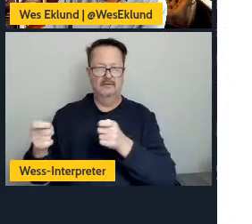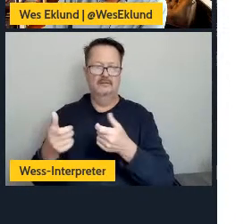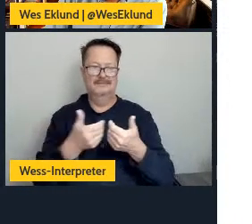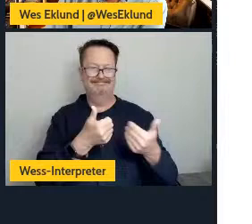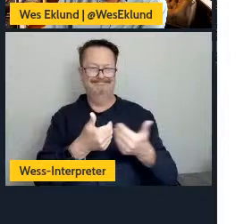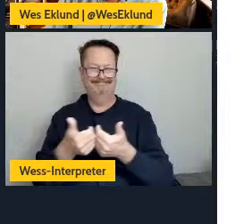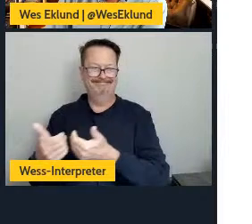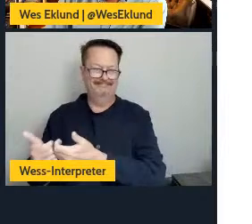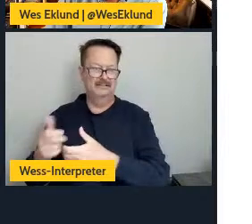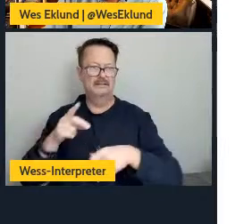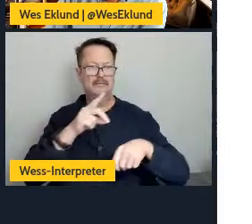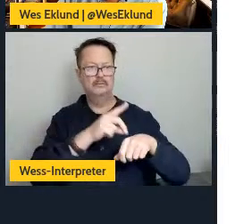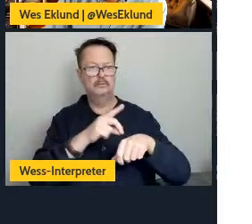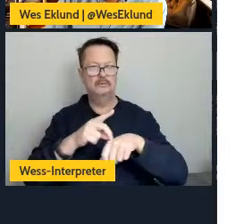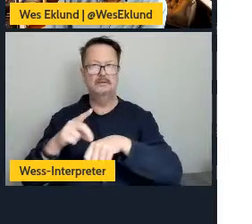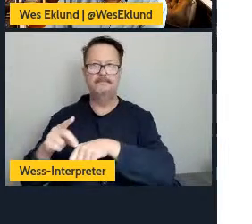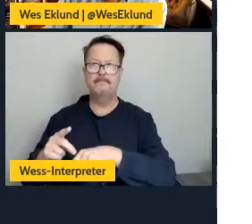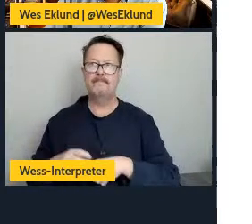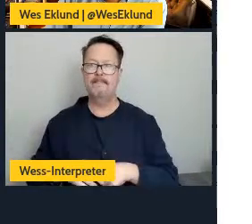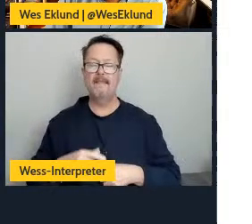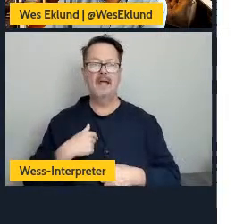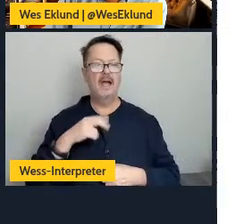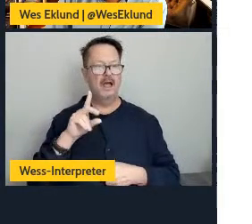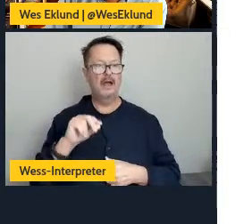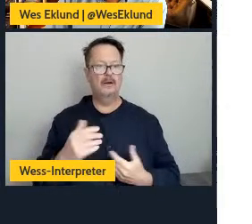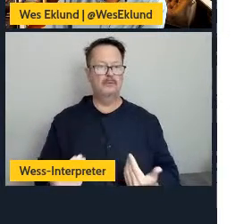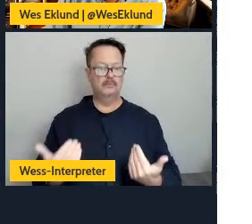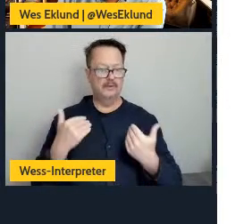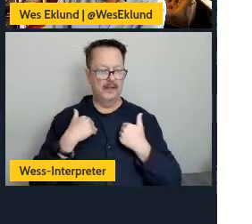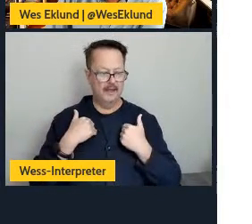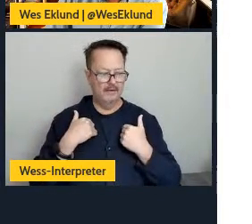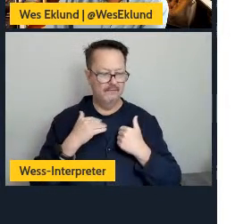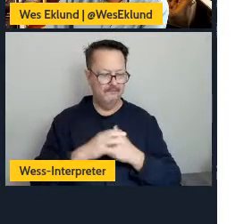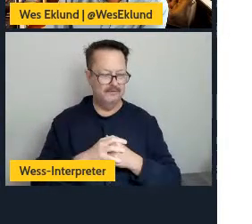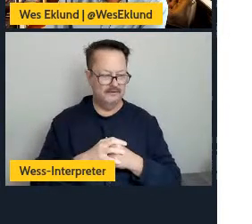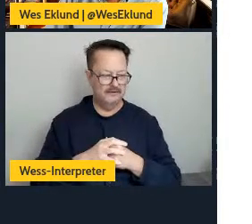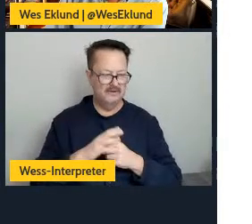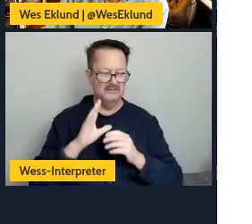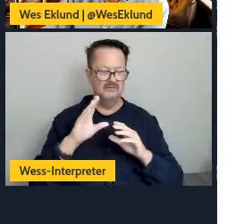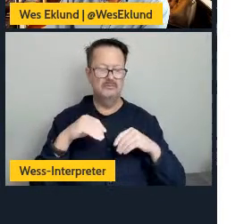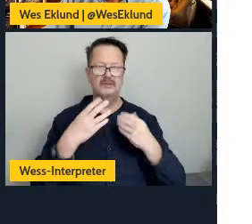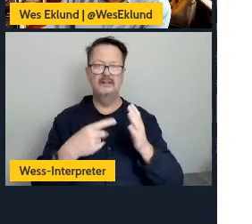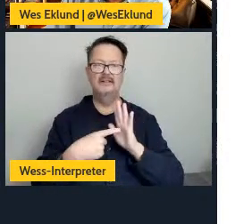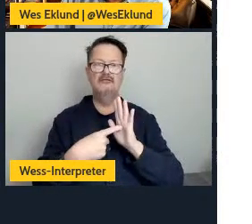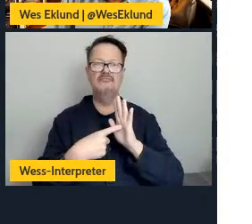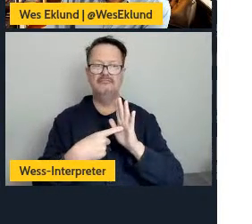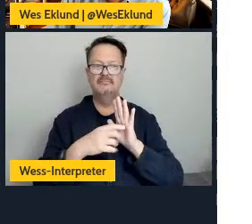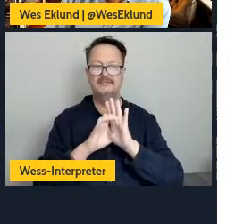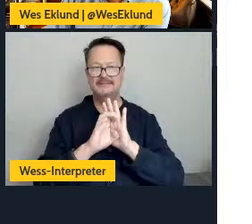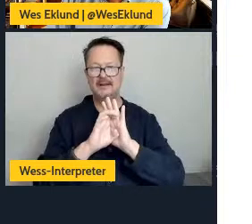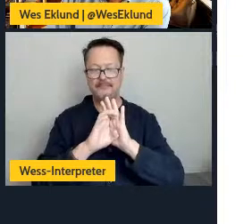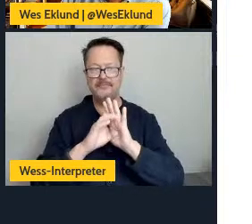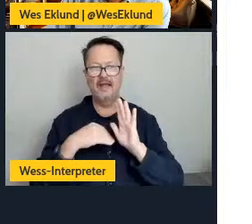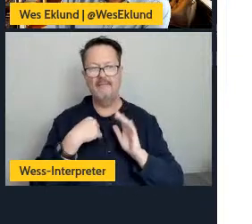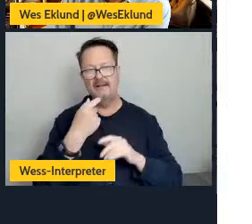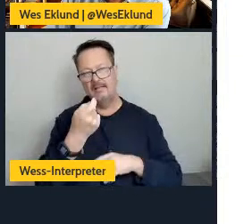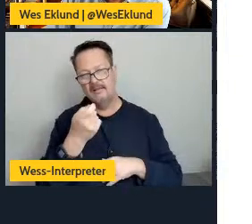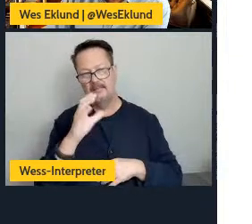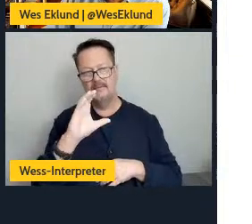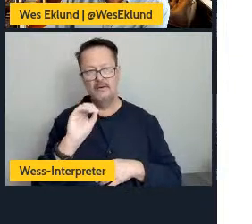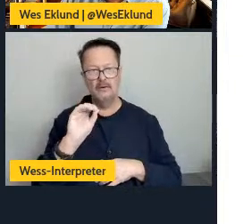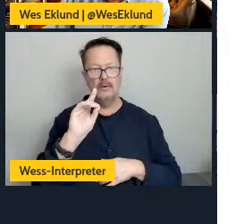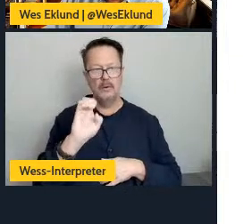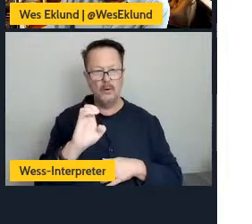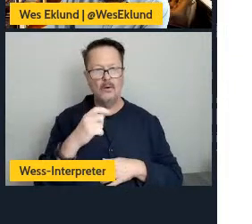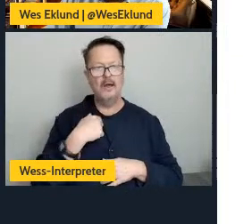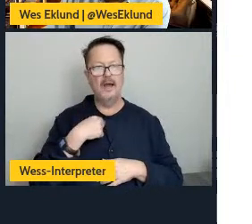duties. I do have just to illustrate the example here, I have a little bit of code where I